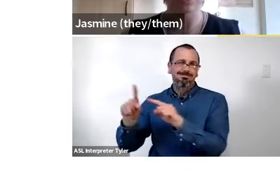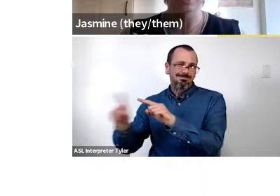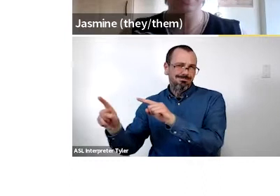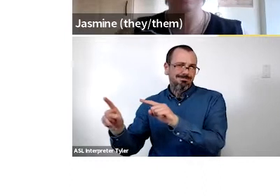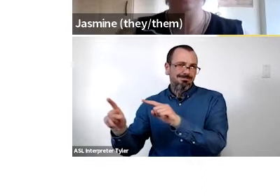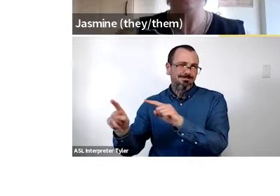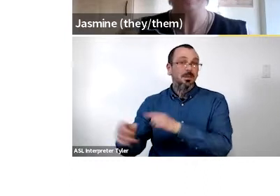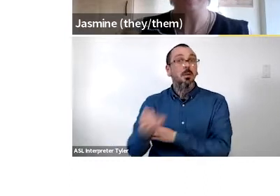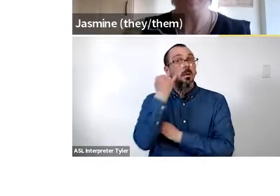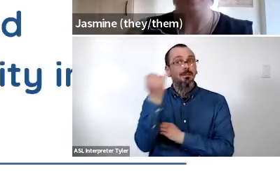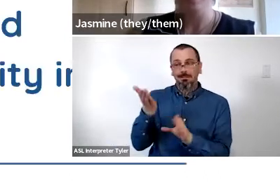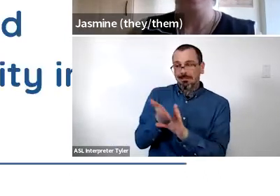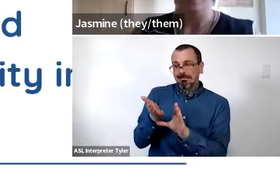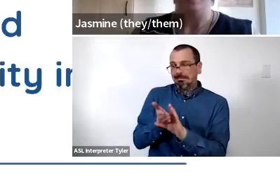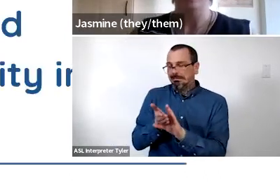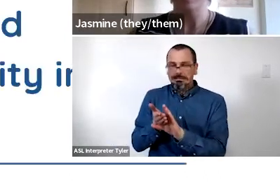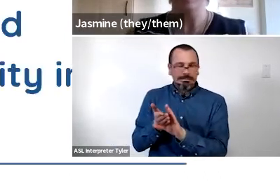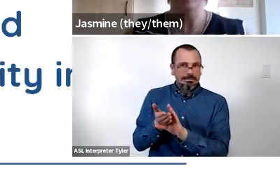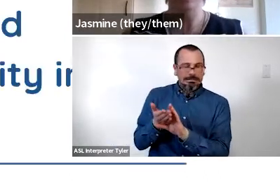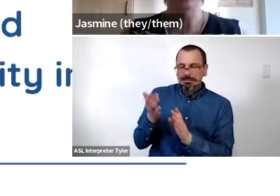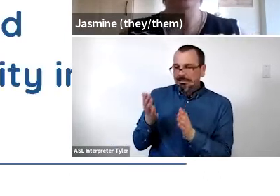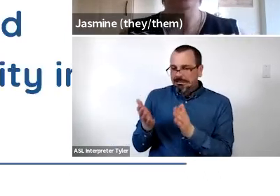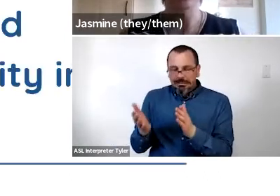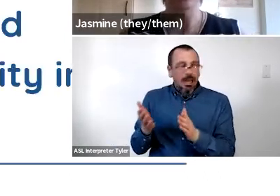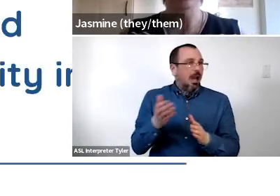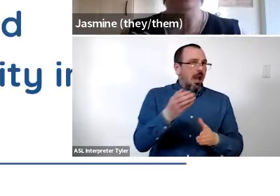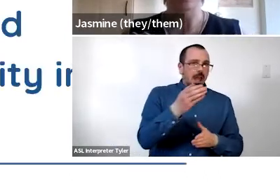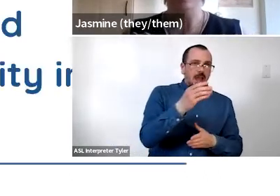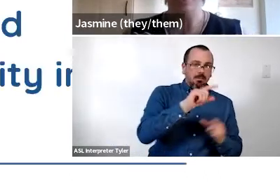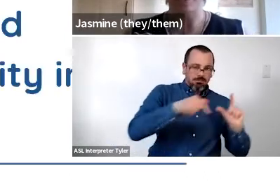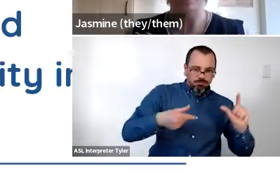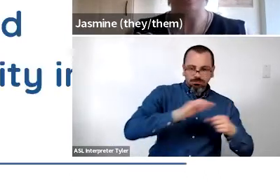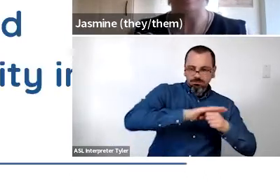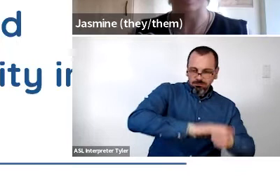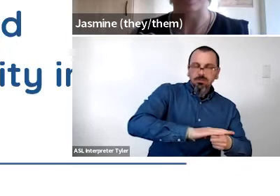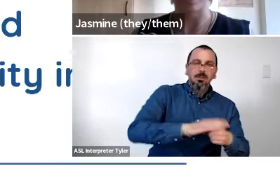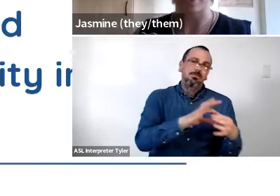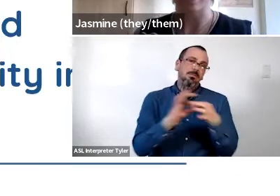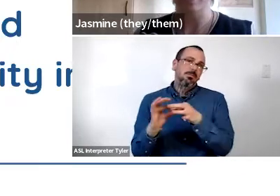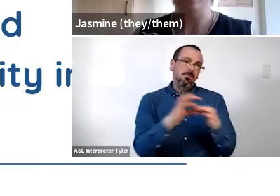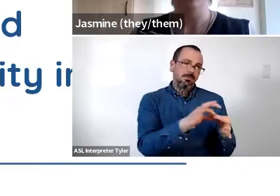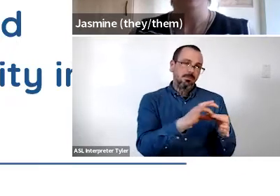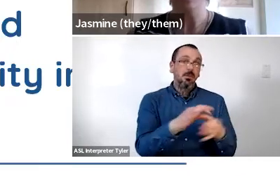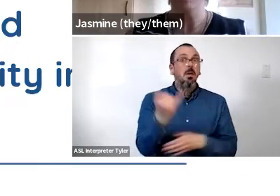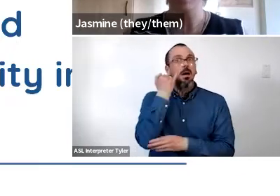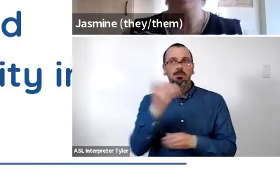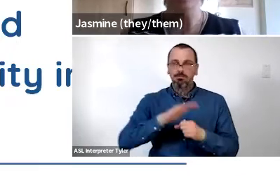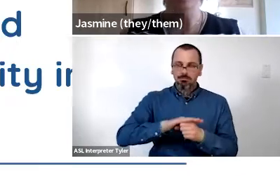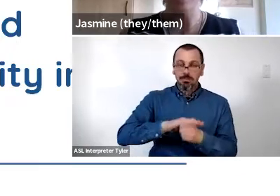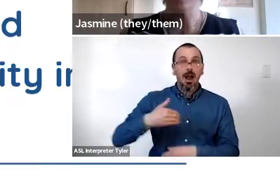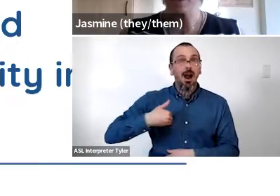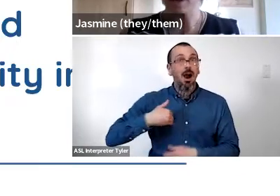psychological distress. And substance use is often used as a method of coping with that minority stress. One